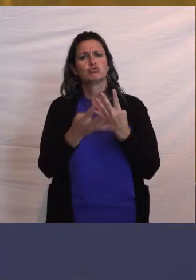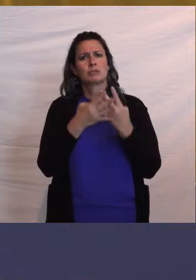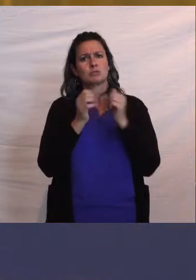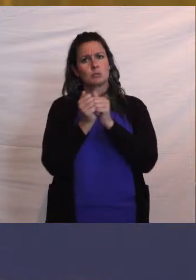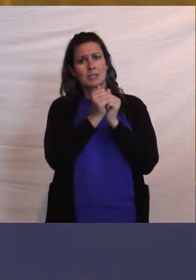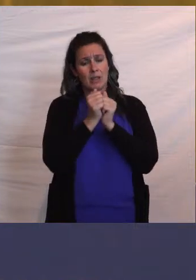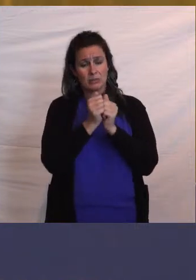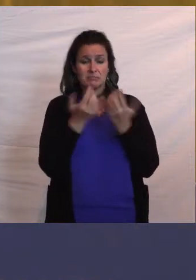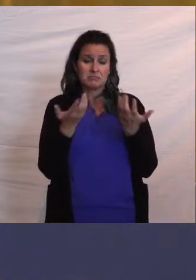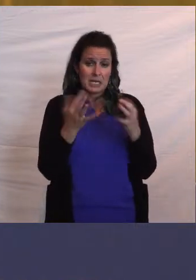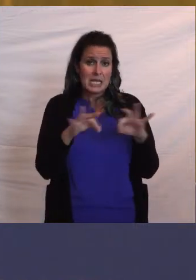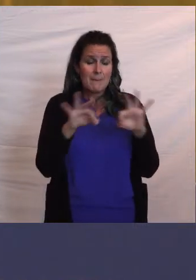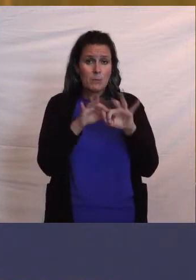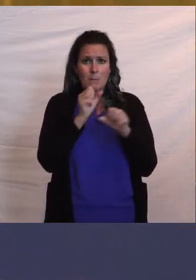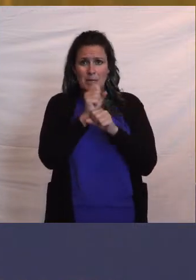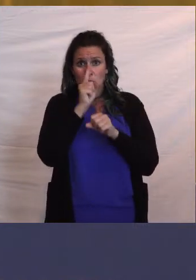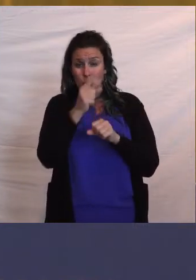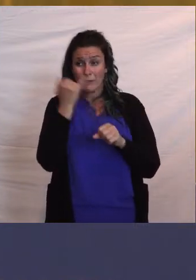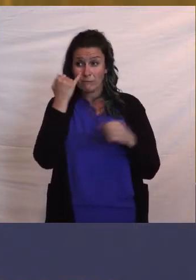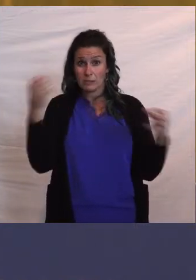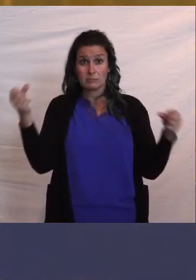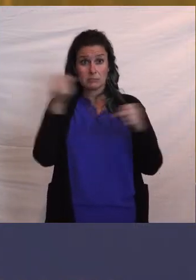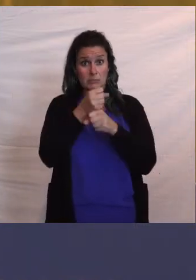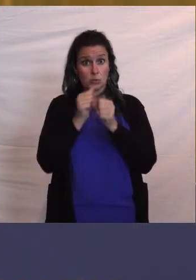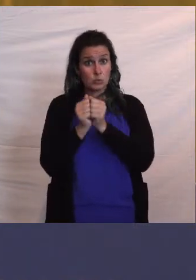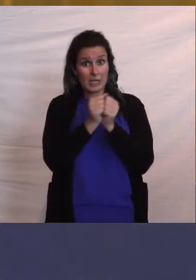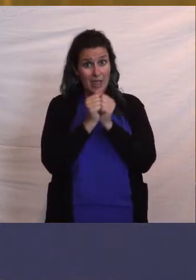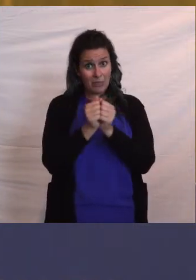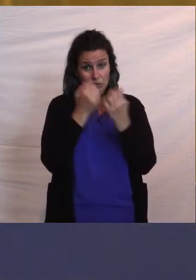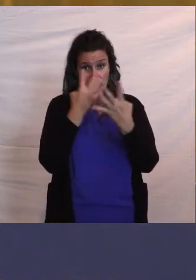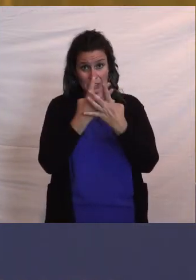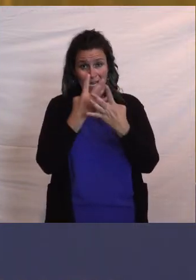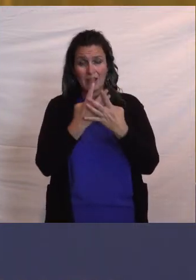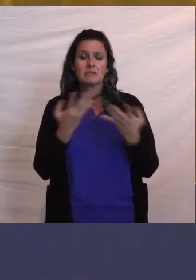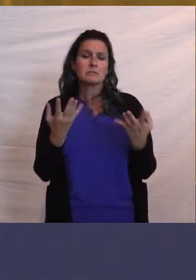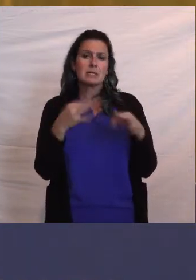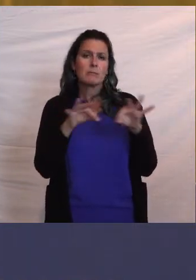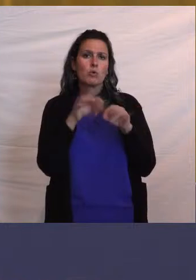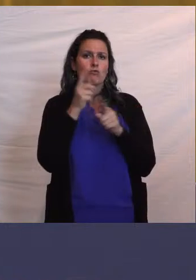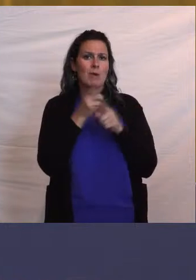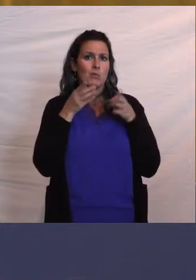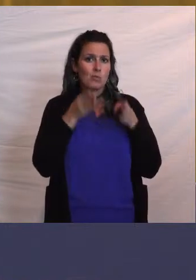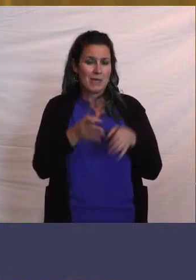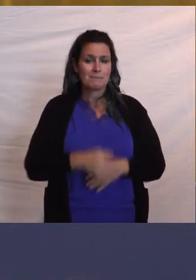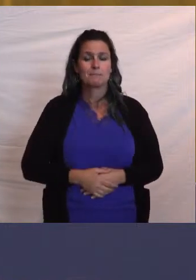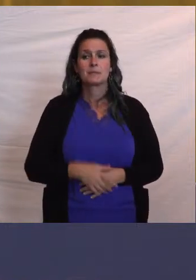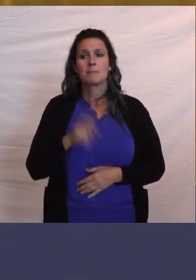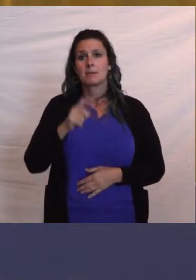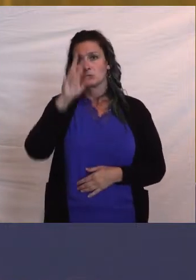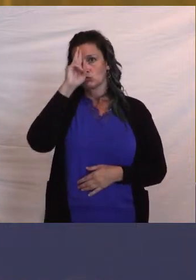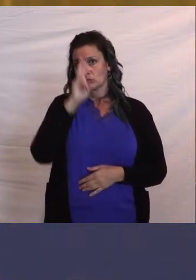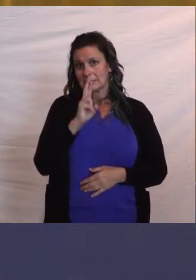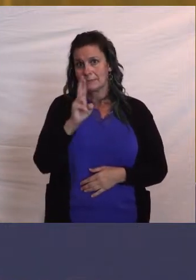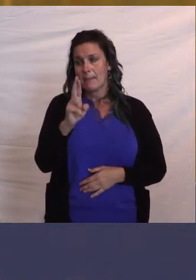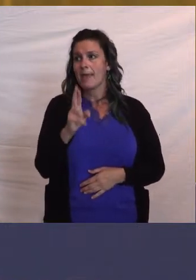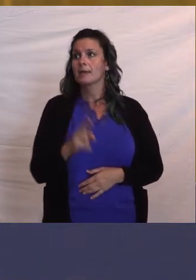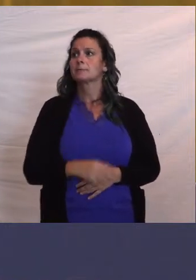sure you do something like that the right way, that you do it with respect to the folks who